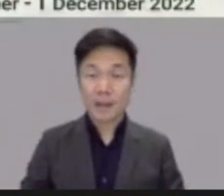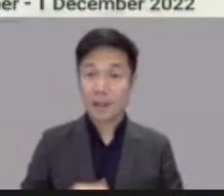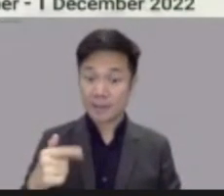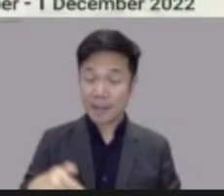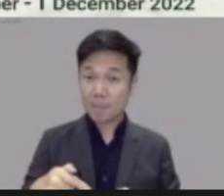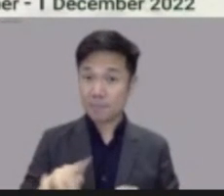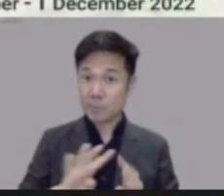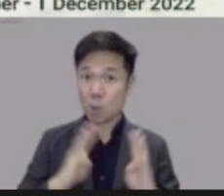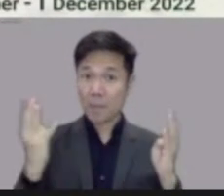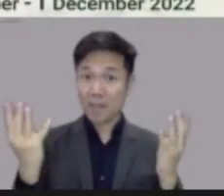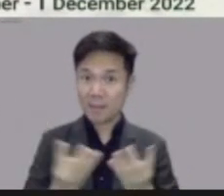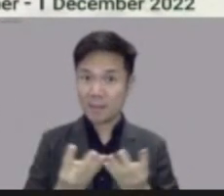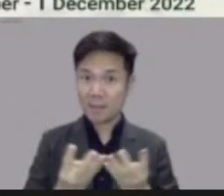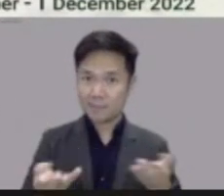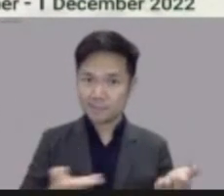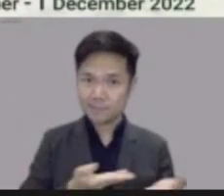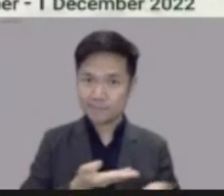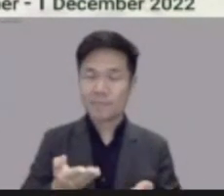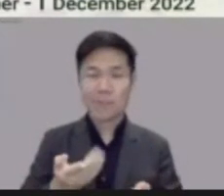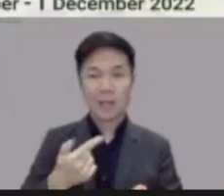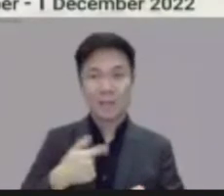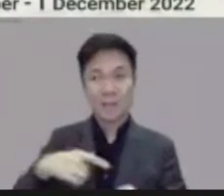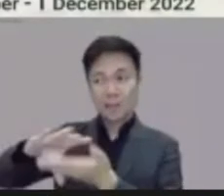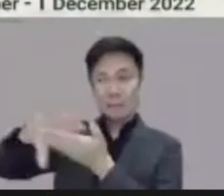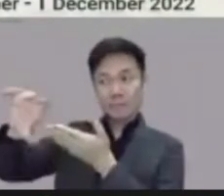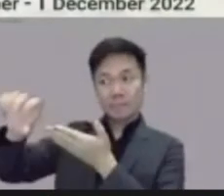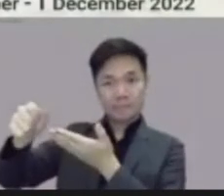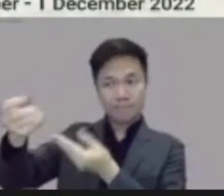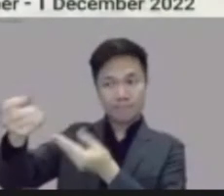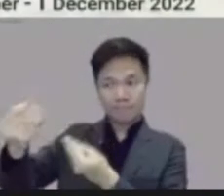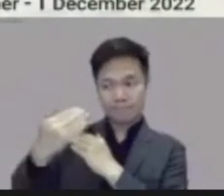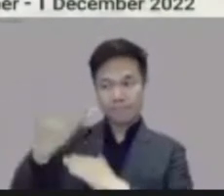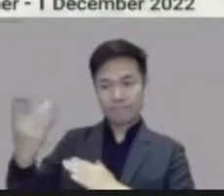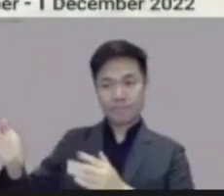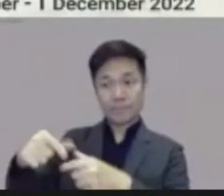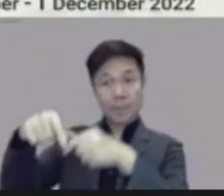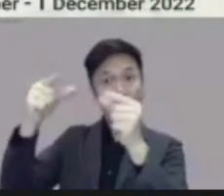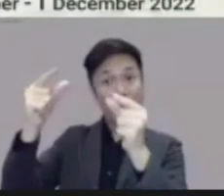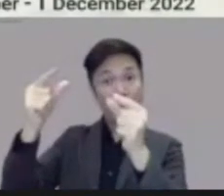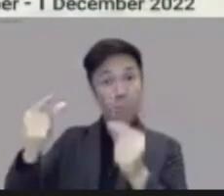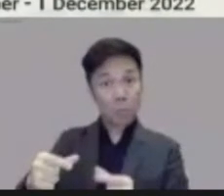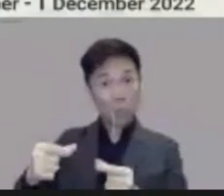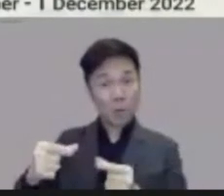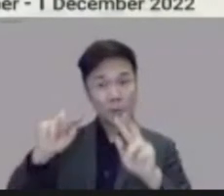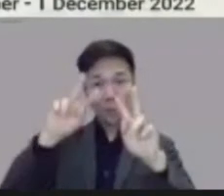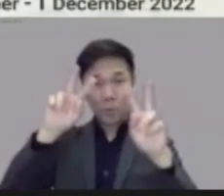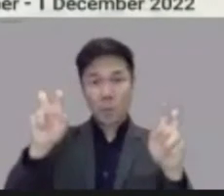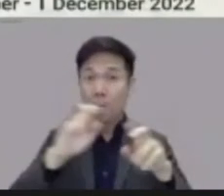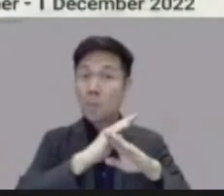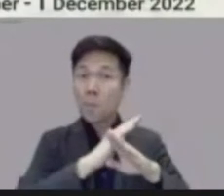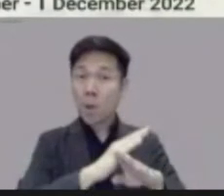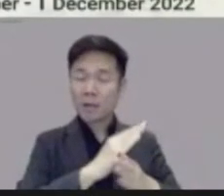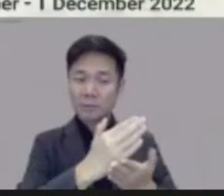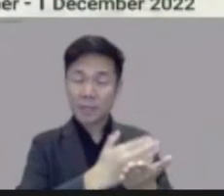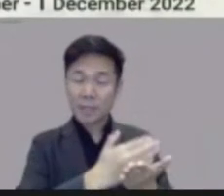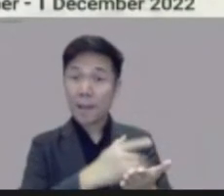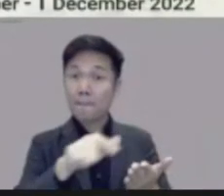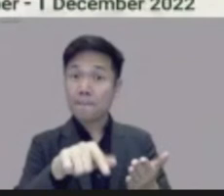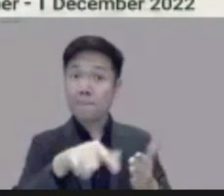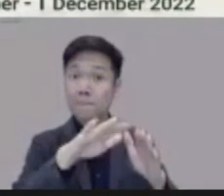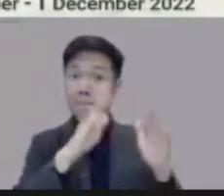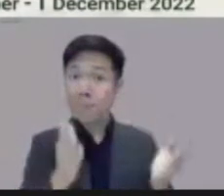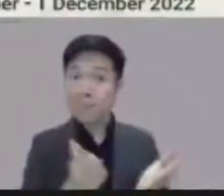the Secretariat has issued a flagship report entitled protecting our planet through Regional Corporation and solidarity in Asia and